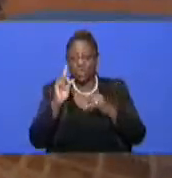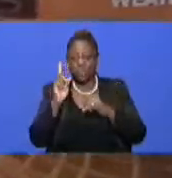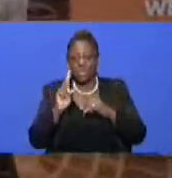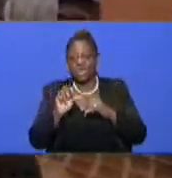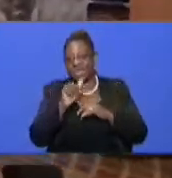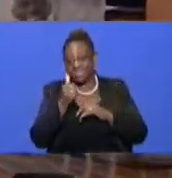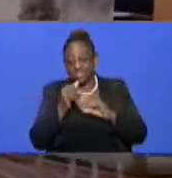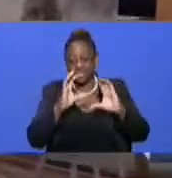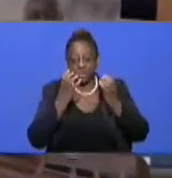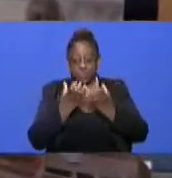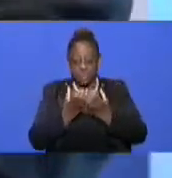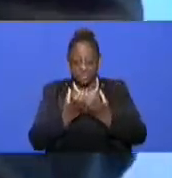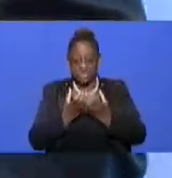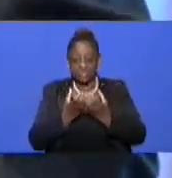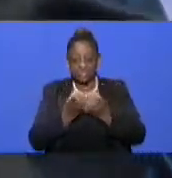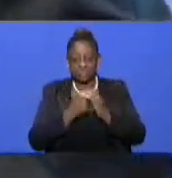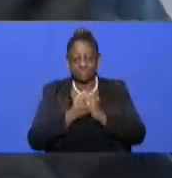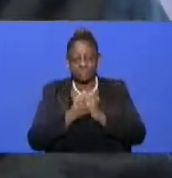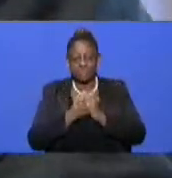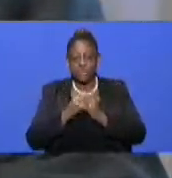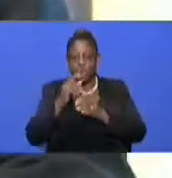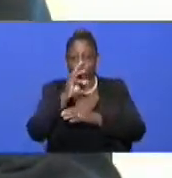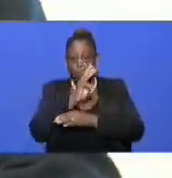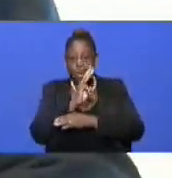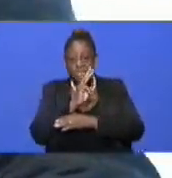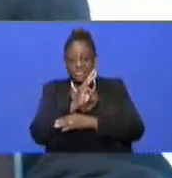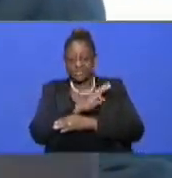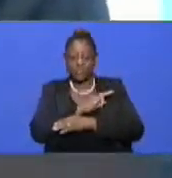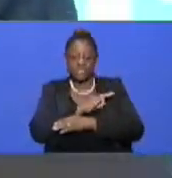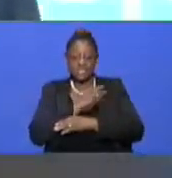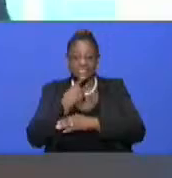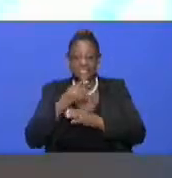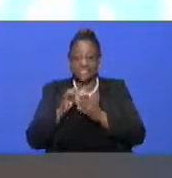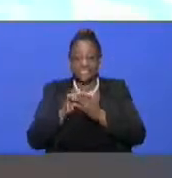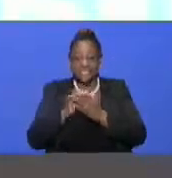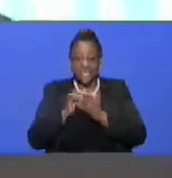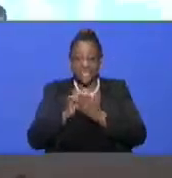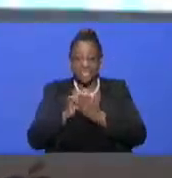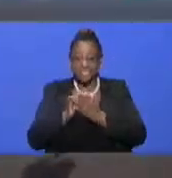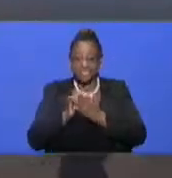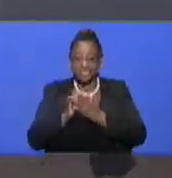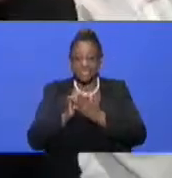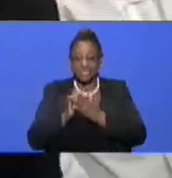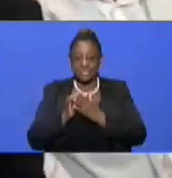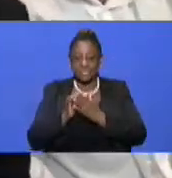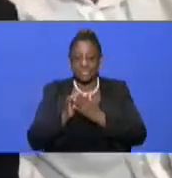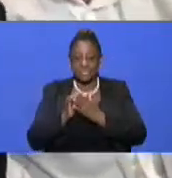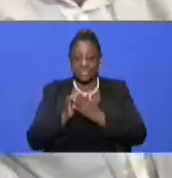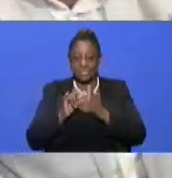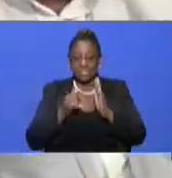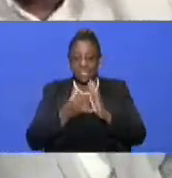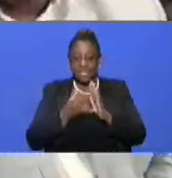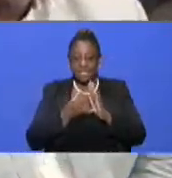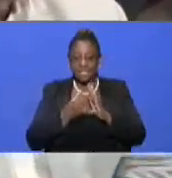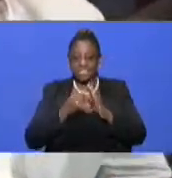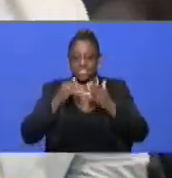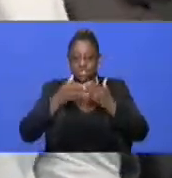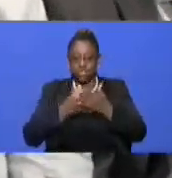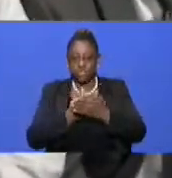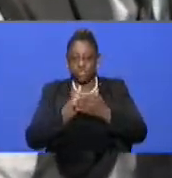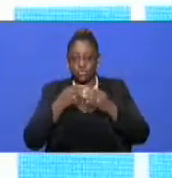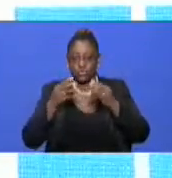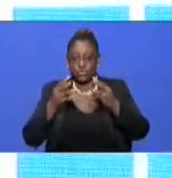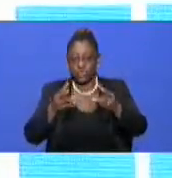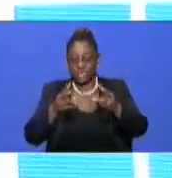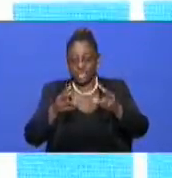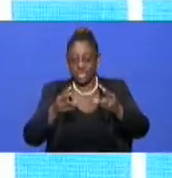and entertainment based. Watson says the Bahamas Tonight, the flagship product for ZNS, is also set for a new modern